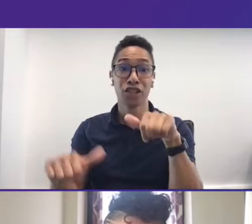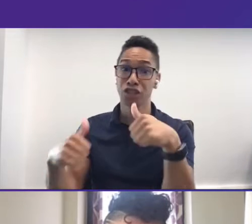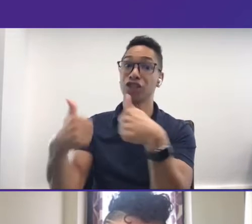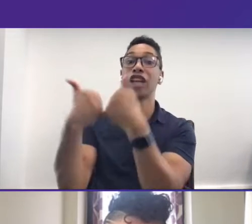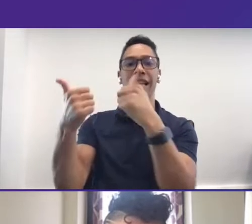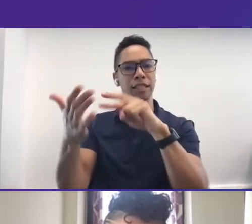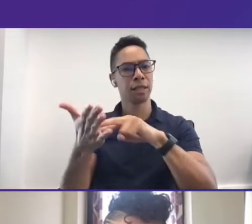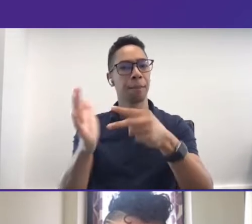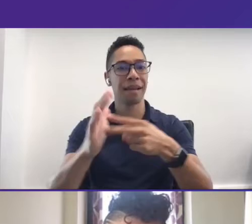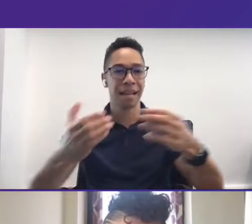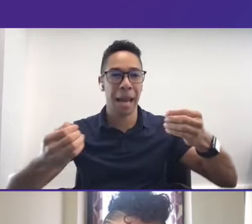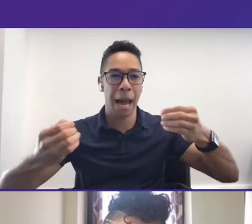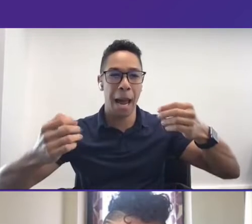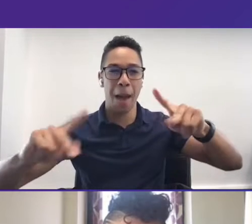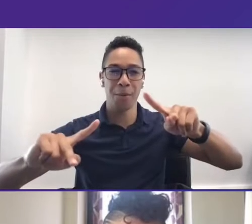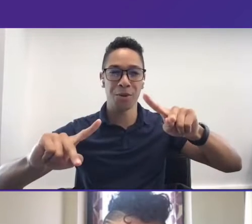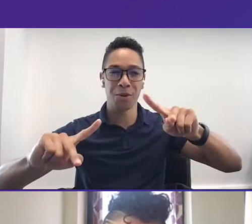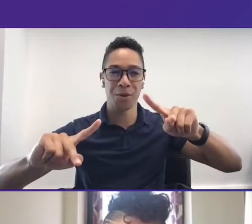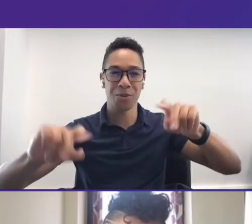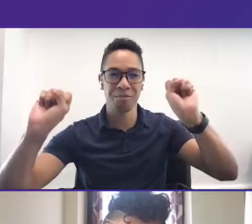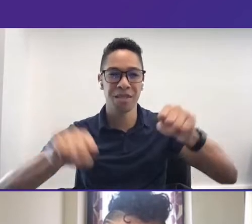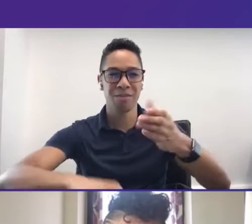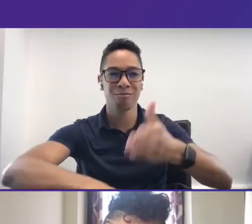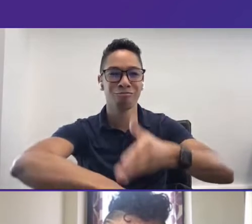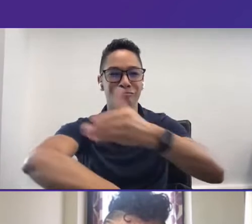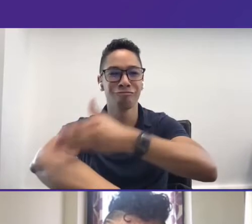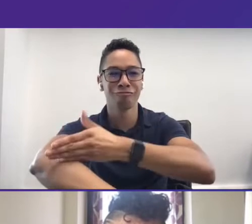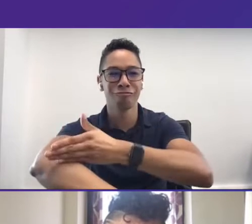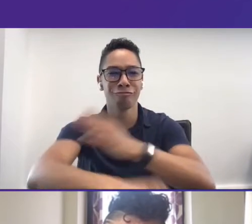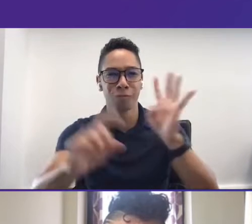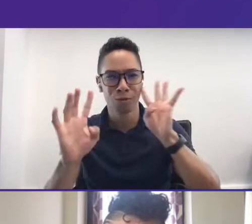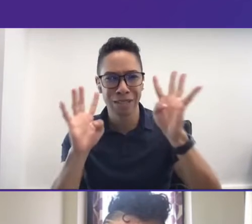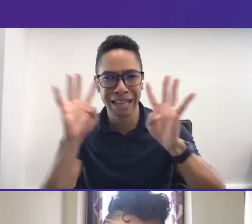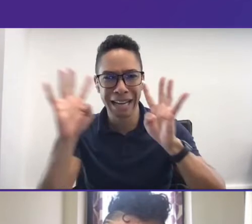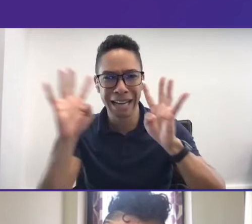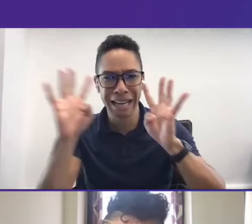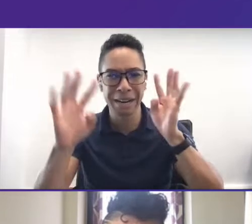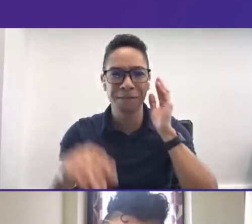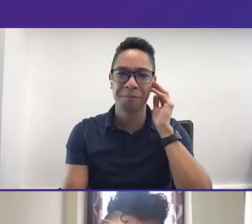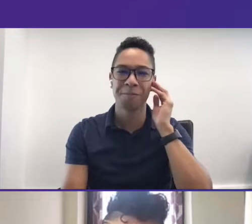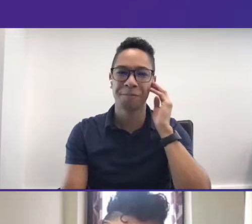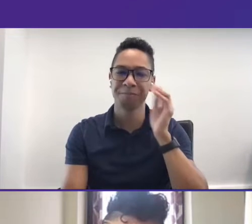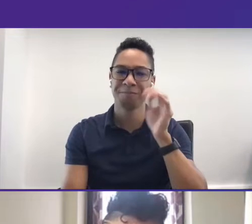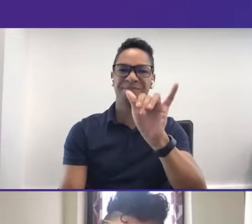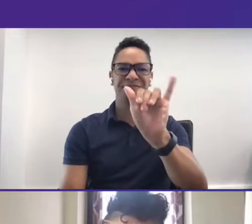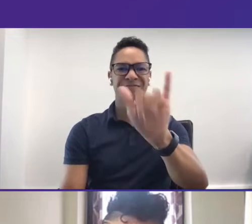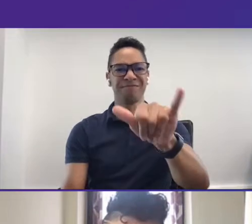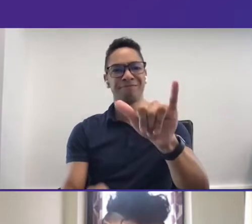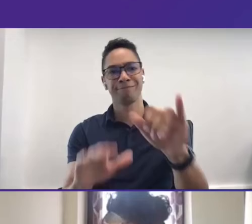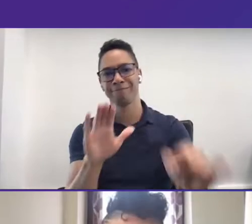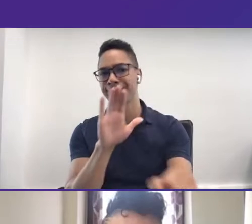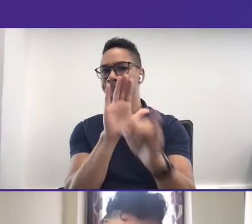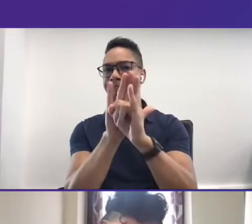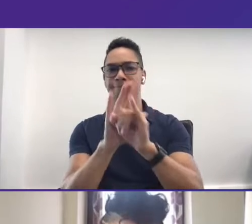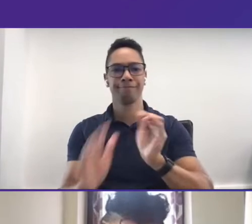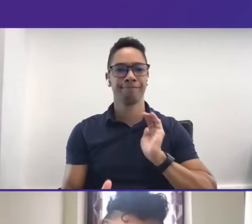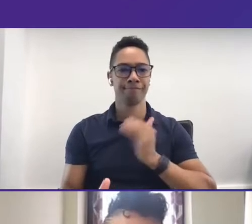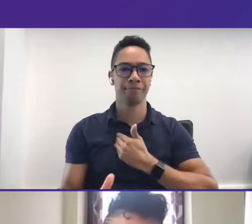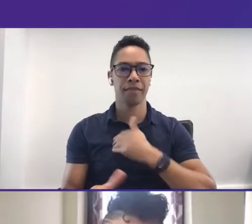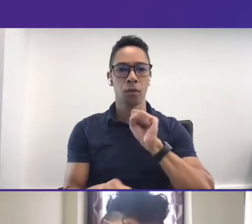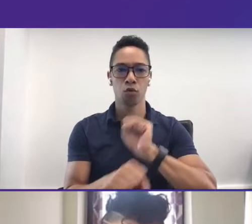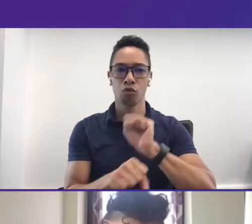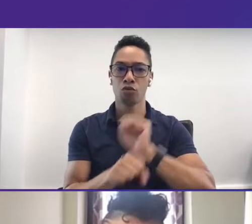know, grow and be creative. And I think that really define our careers and our